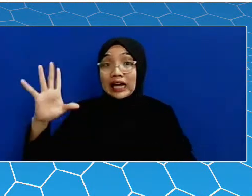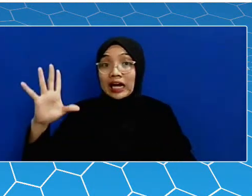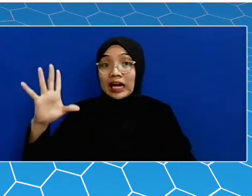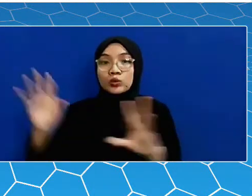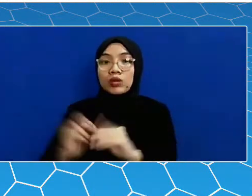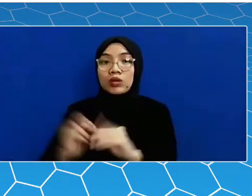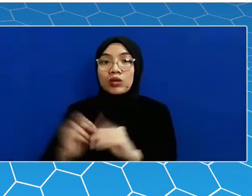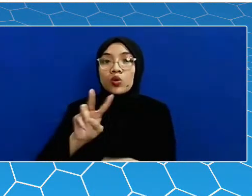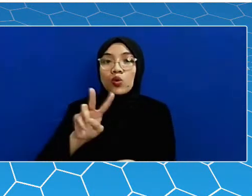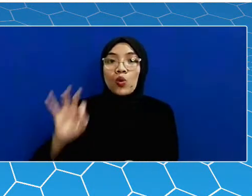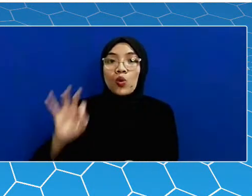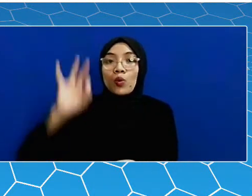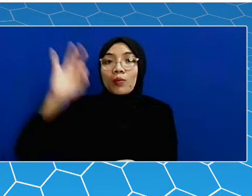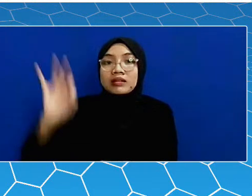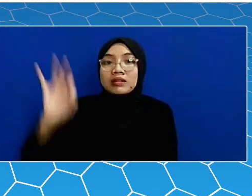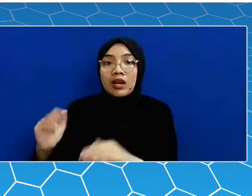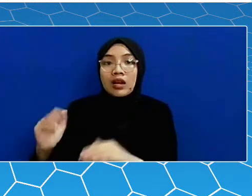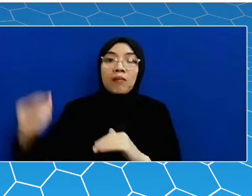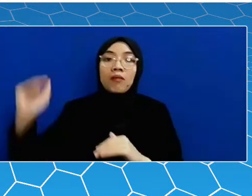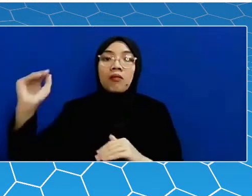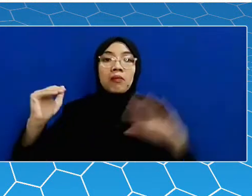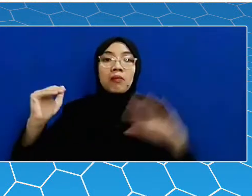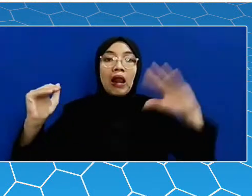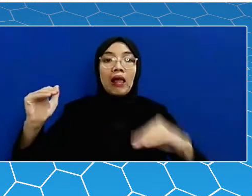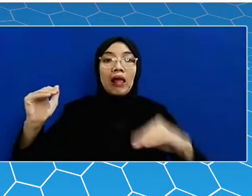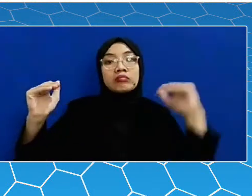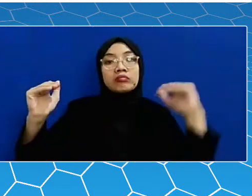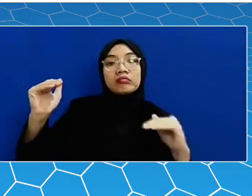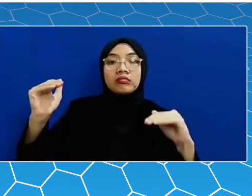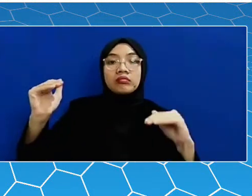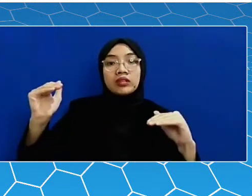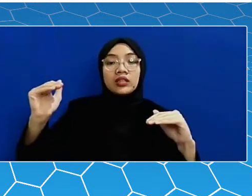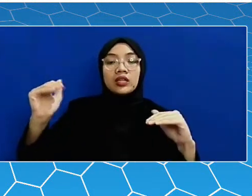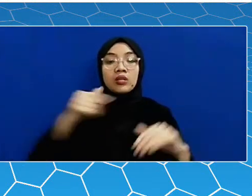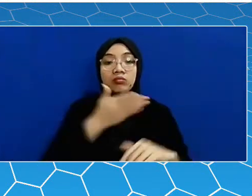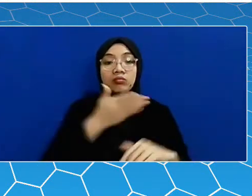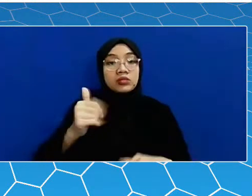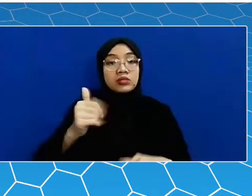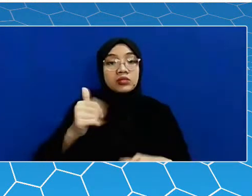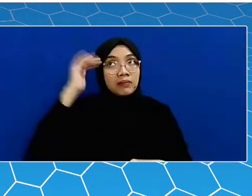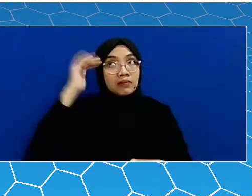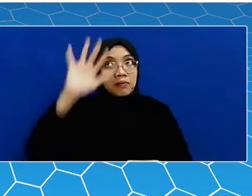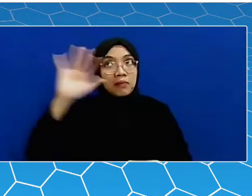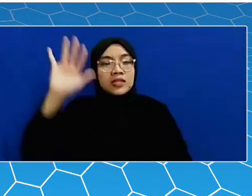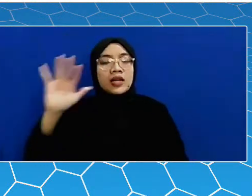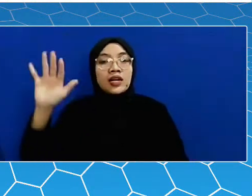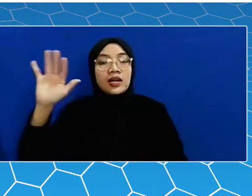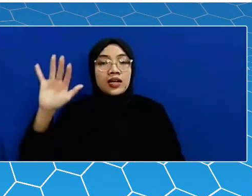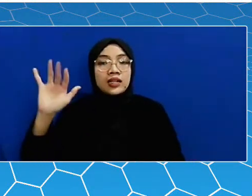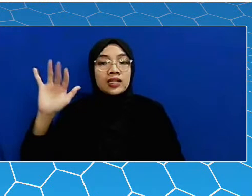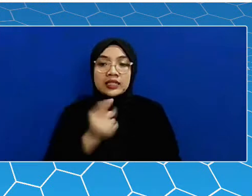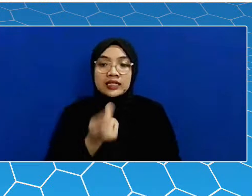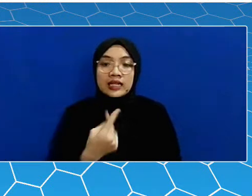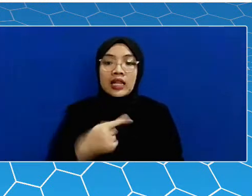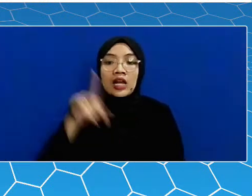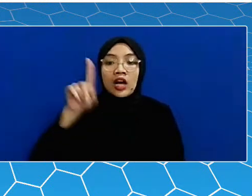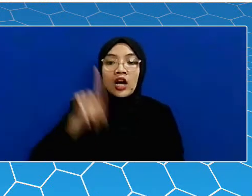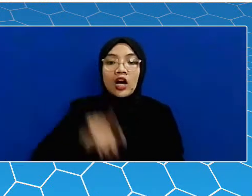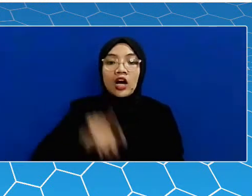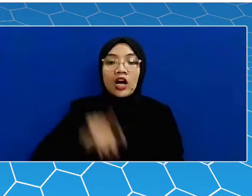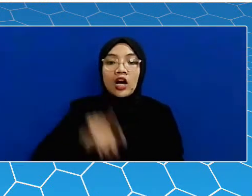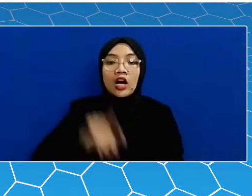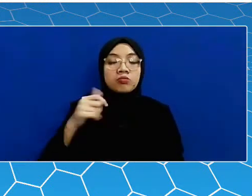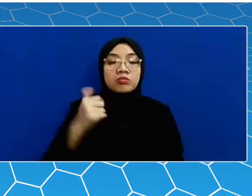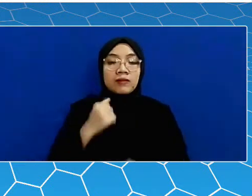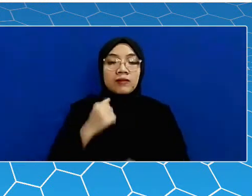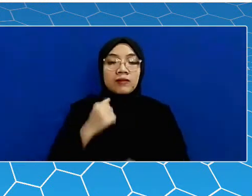at nighttime. So you can imagine how we have to keep fluctuating our services between the